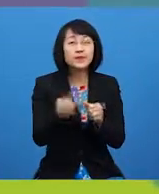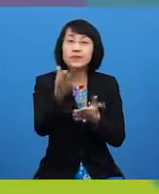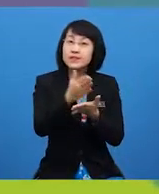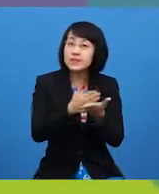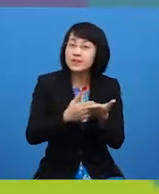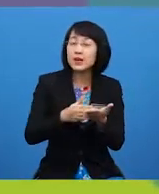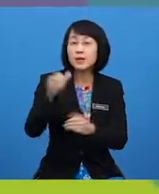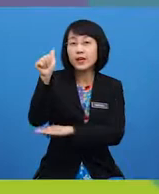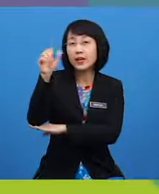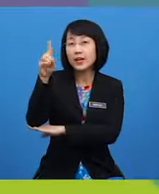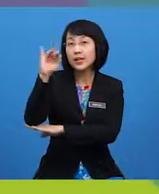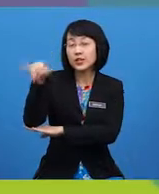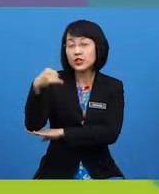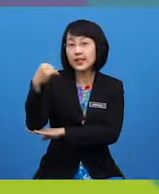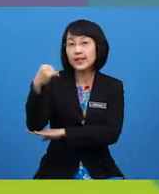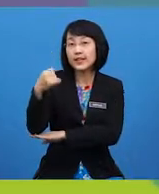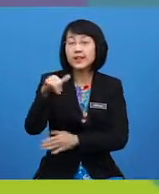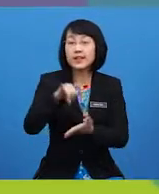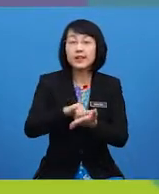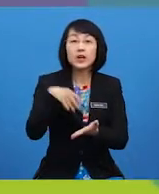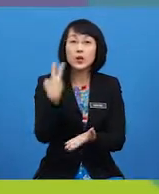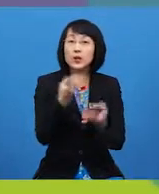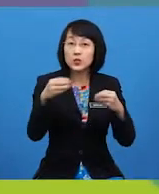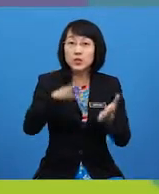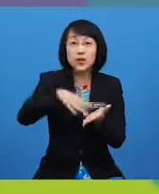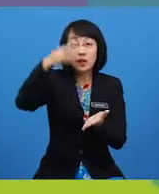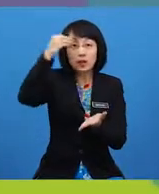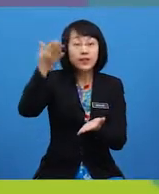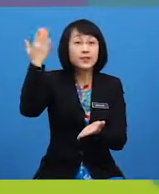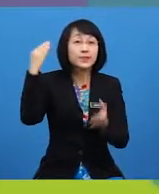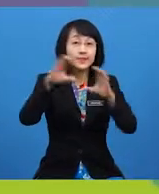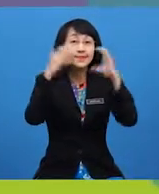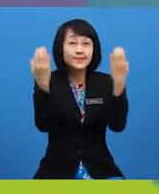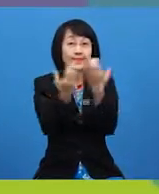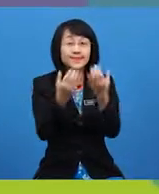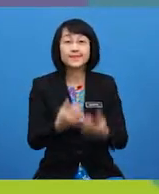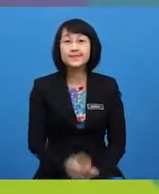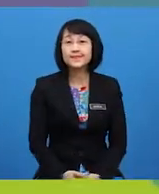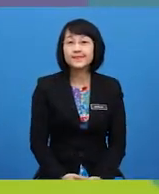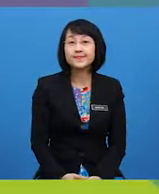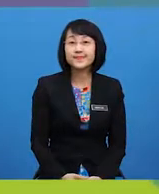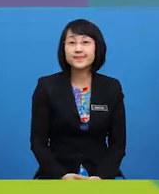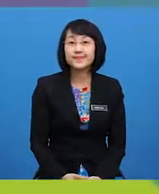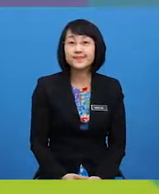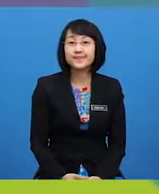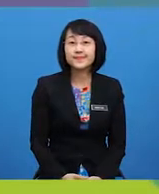of the adjectives that we had learned in the previous episode.